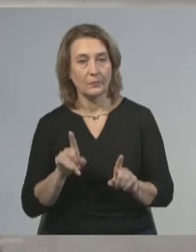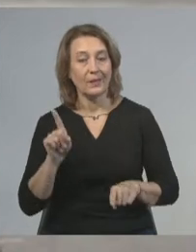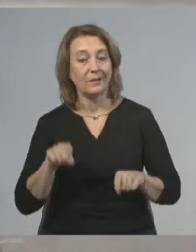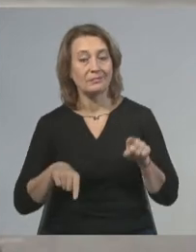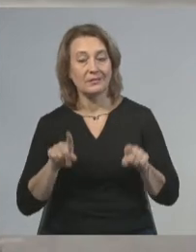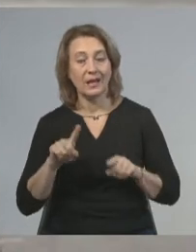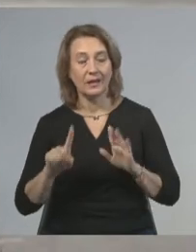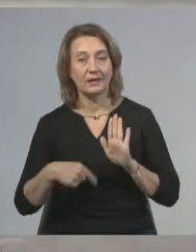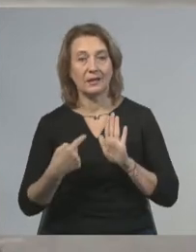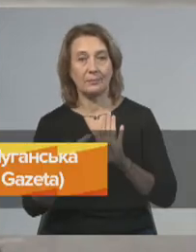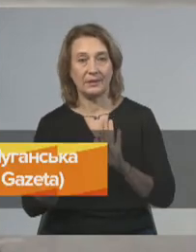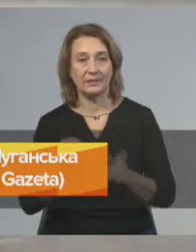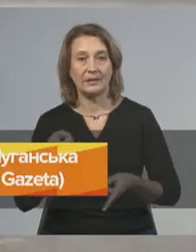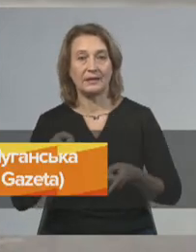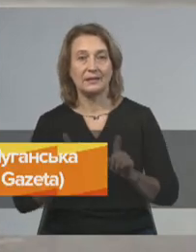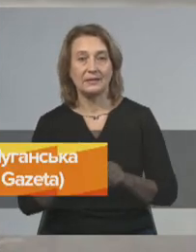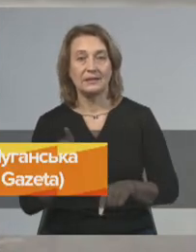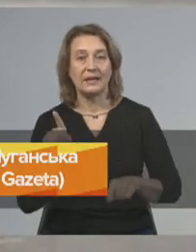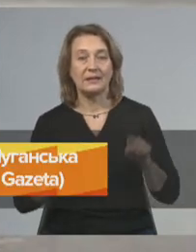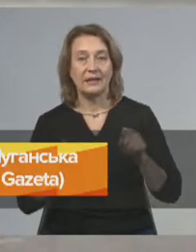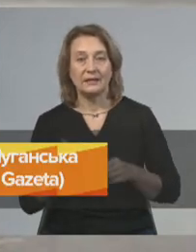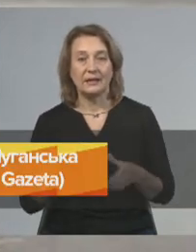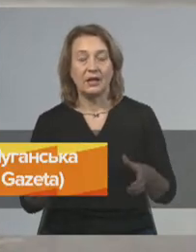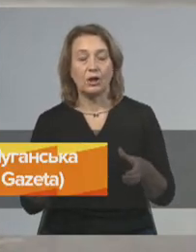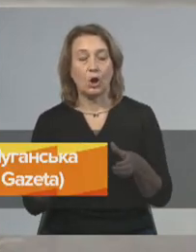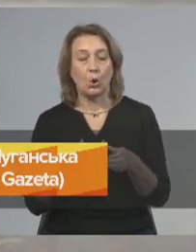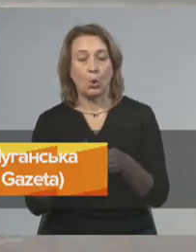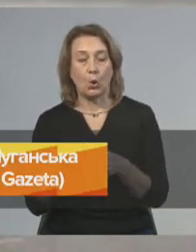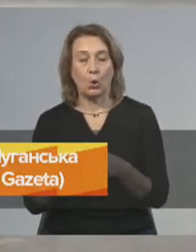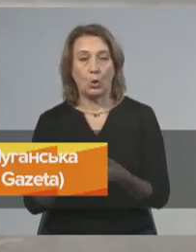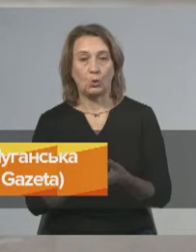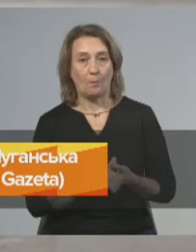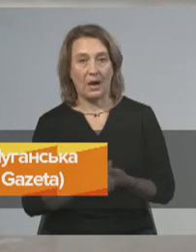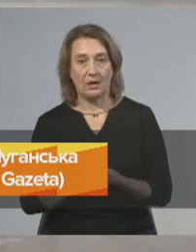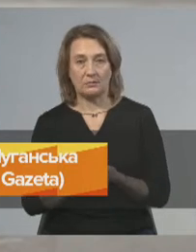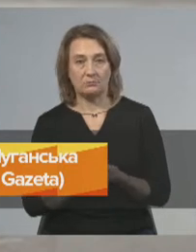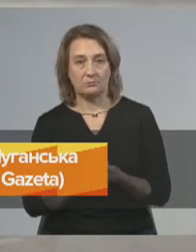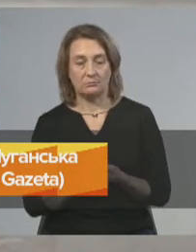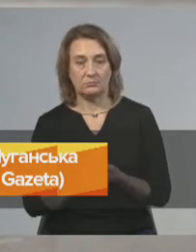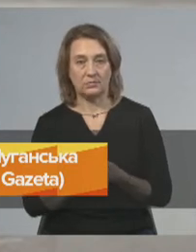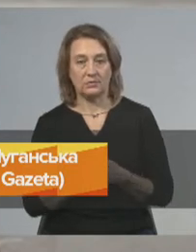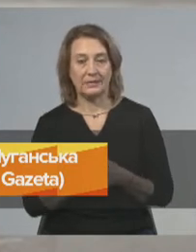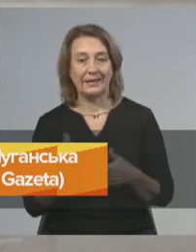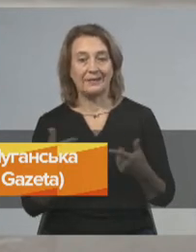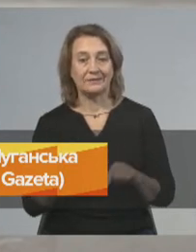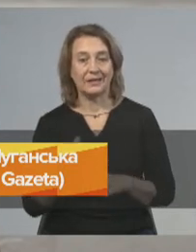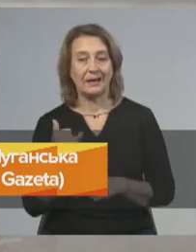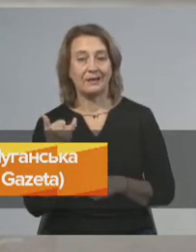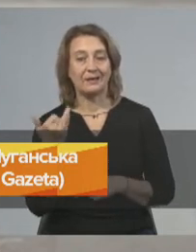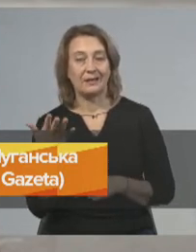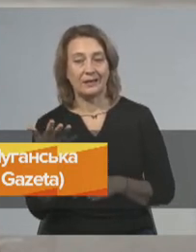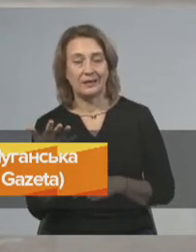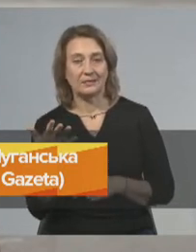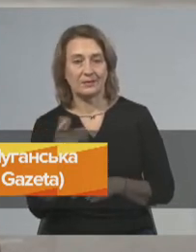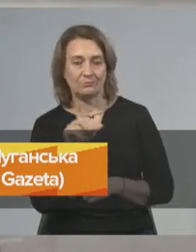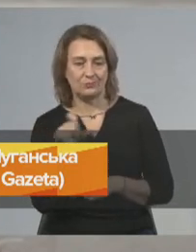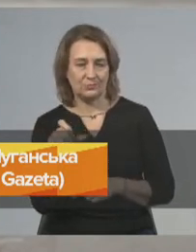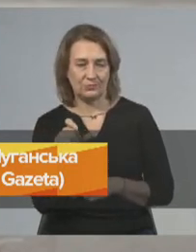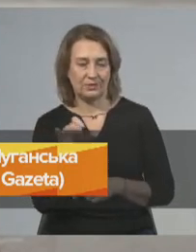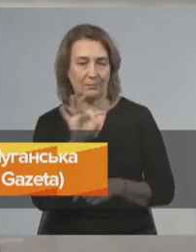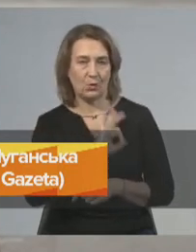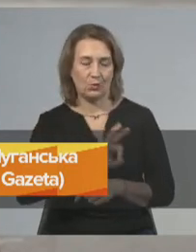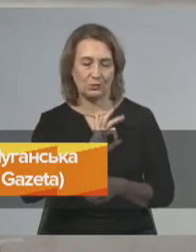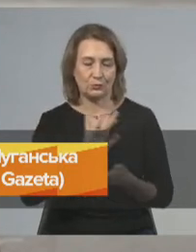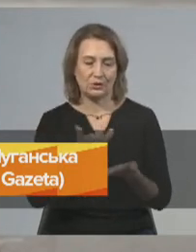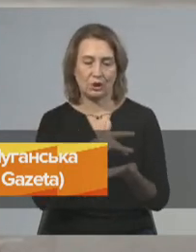uh highlight there are several questions first for certain communities where where there are many